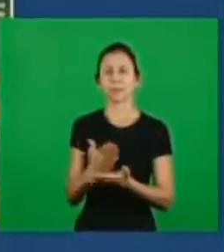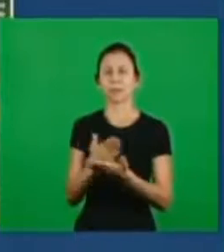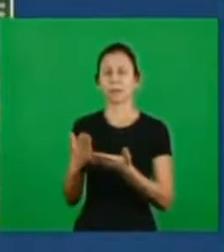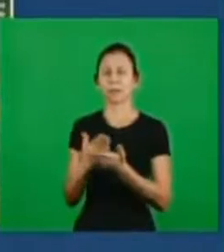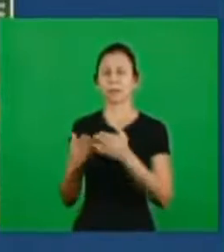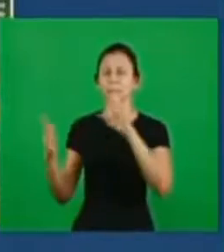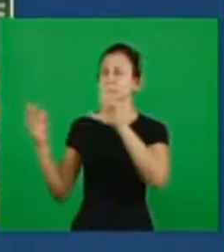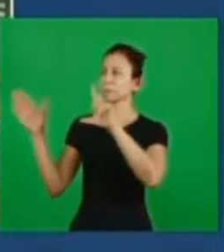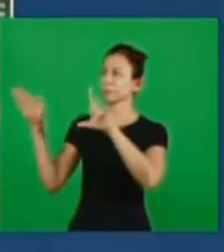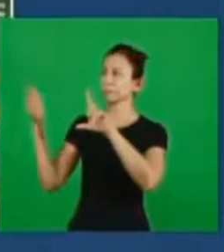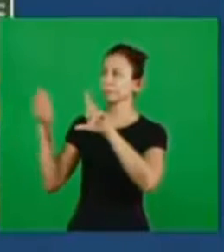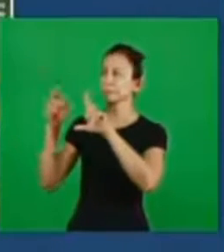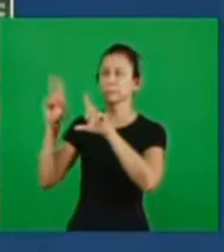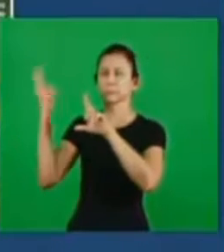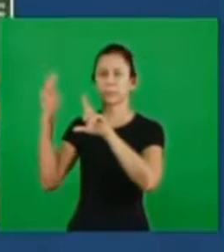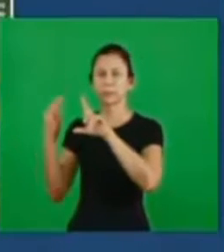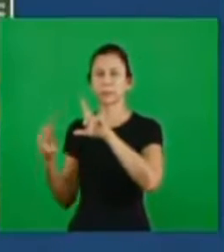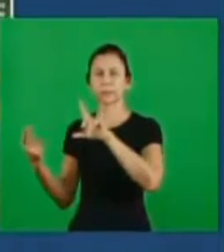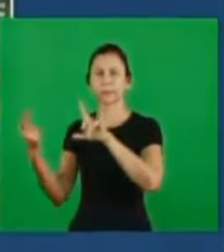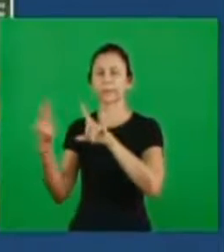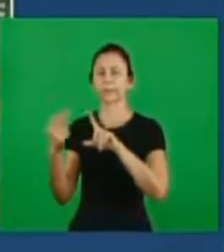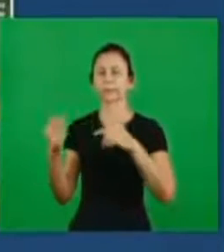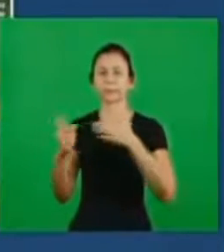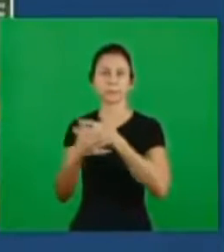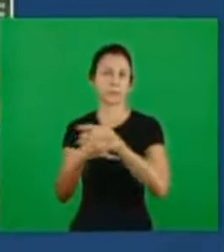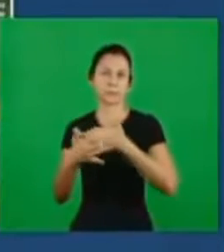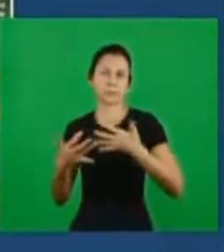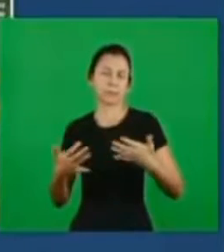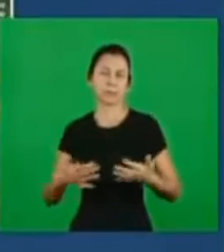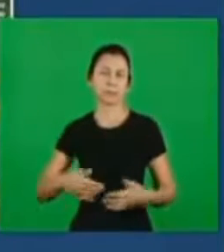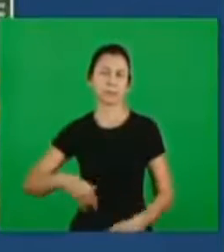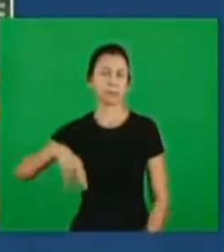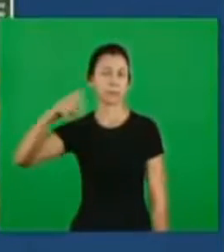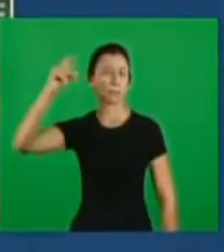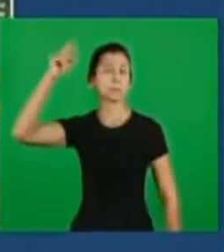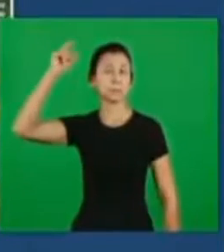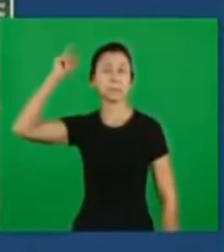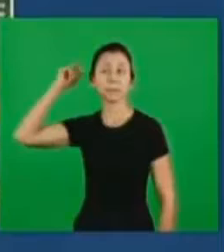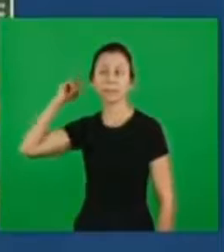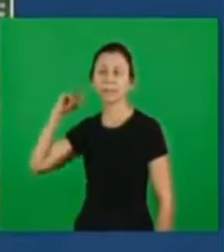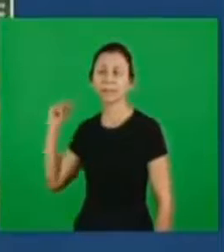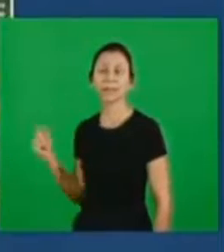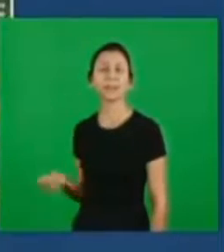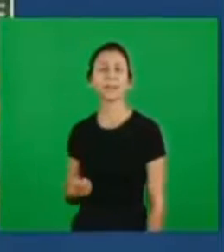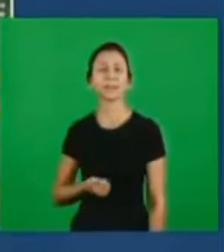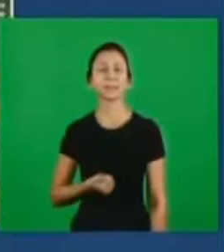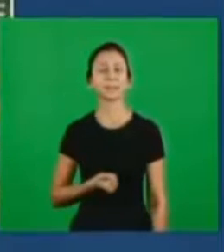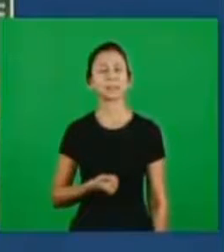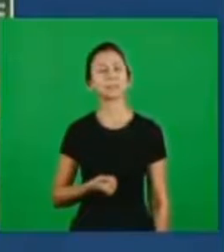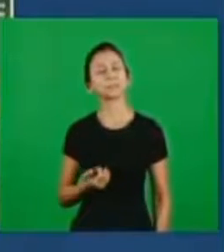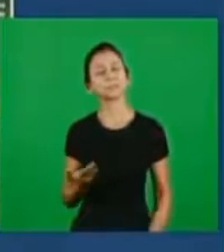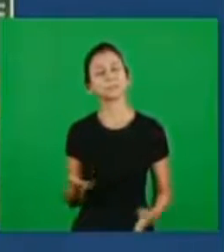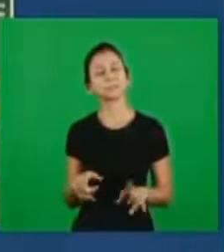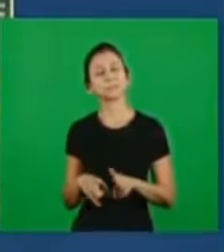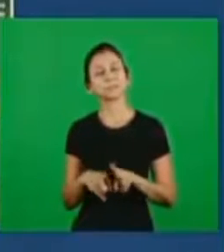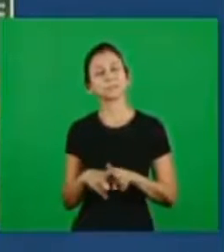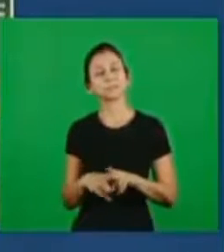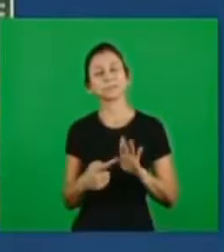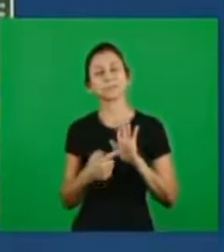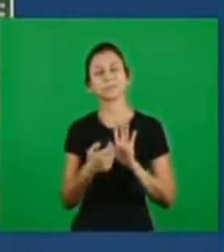so those are a few slides, the church seen from the and in the past and